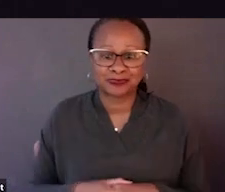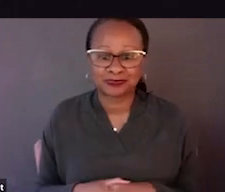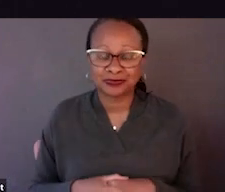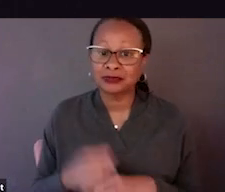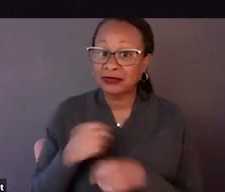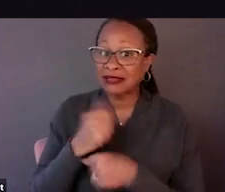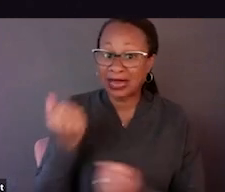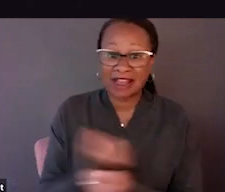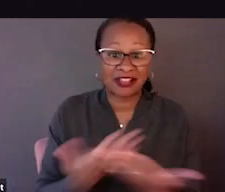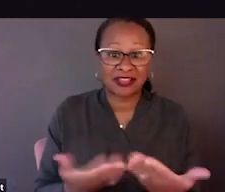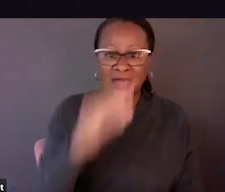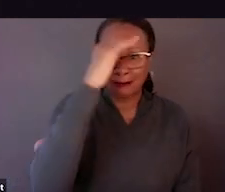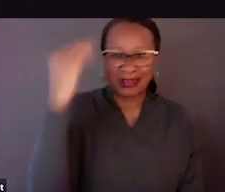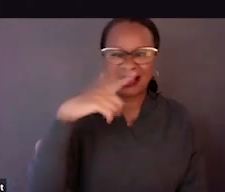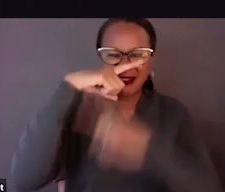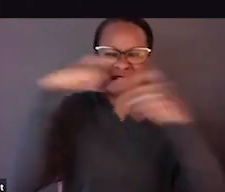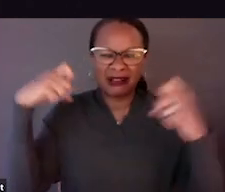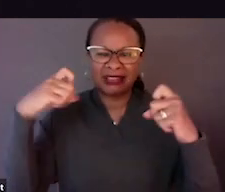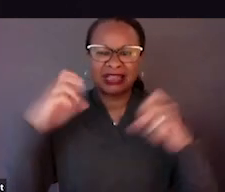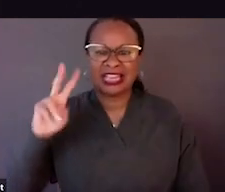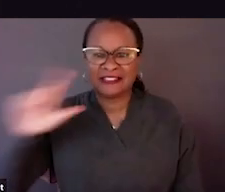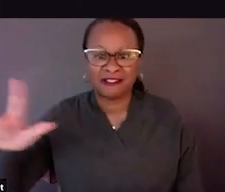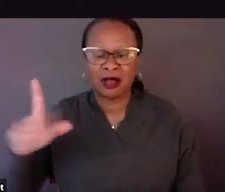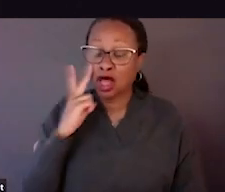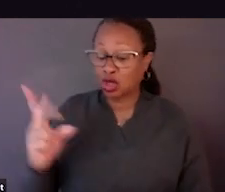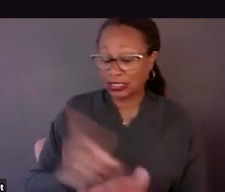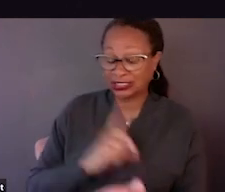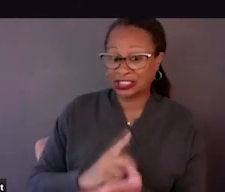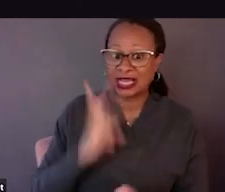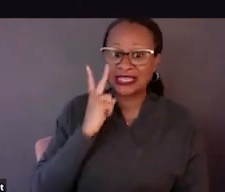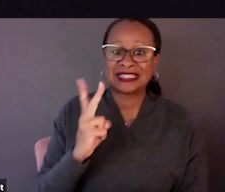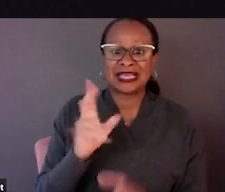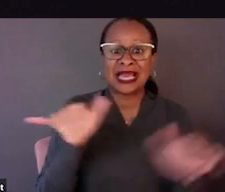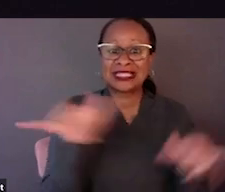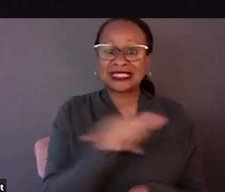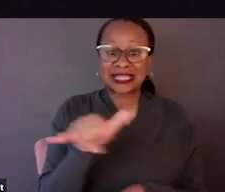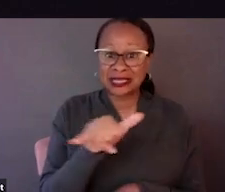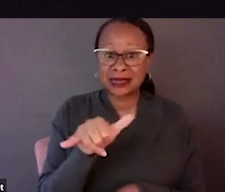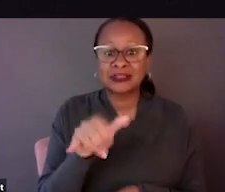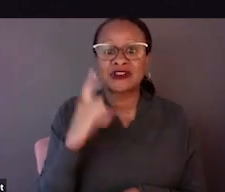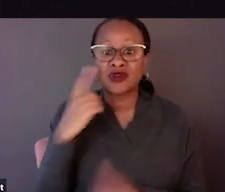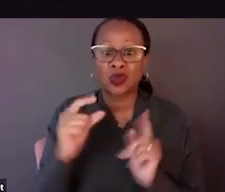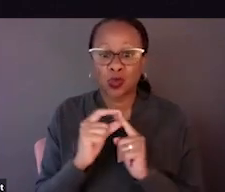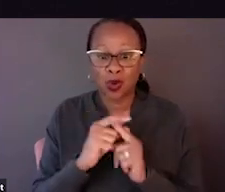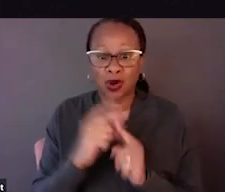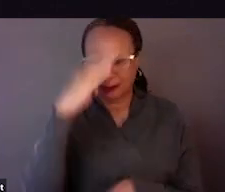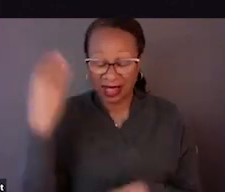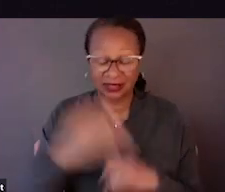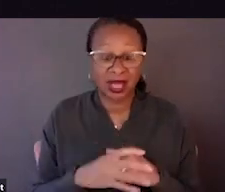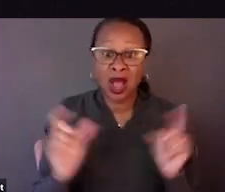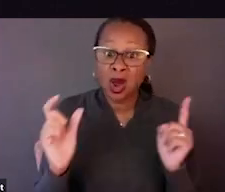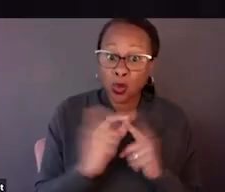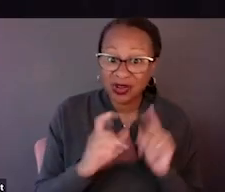made everything Black, ugly, and evil. Look in the dictionary and see the synonyms of the word Black. So I did. And these were the words